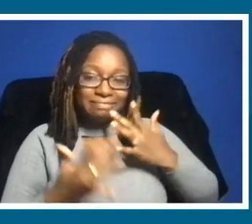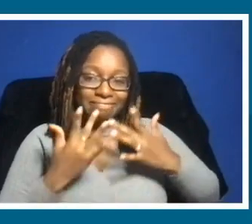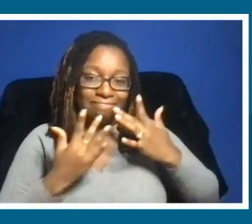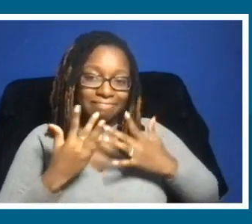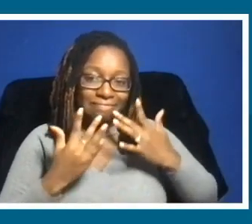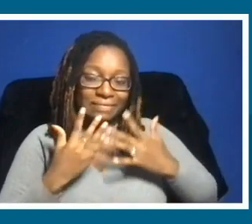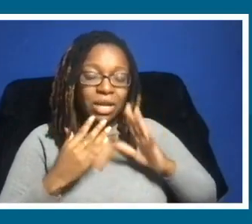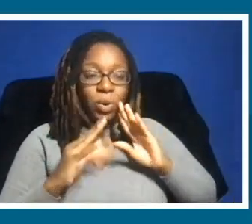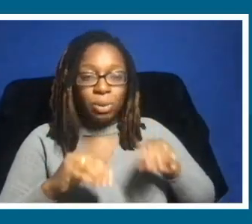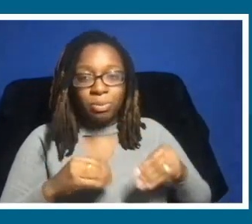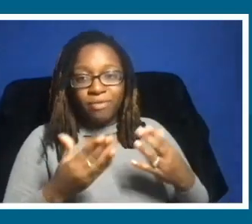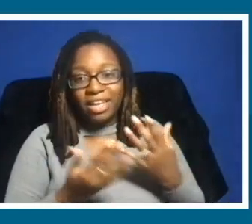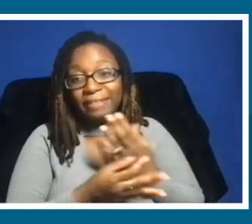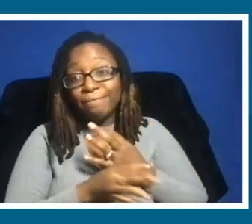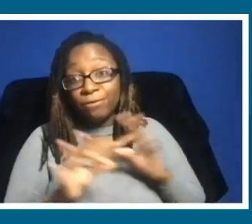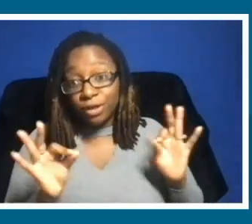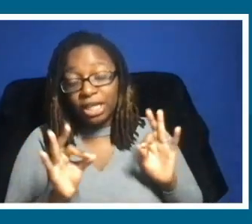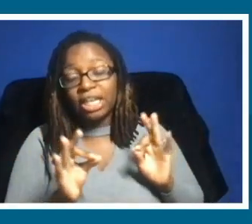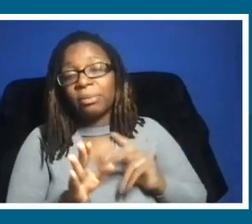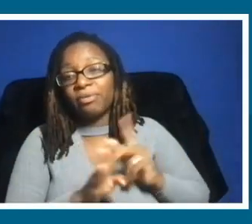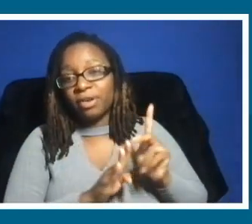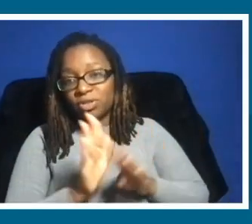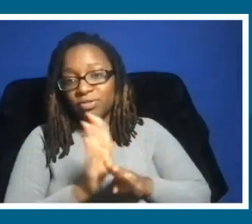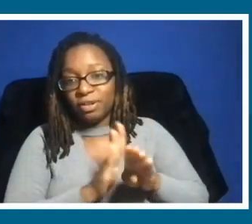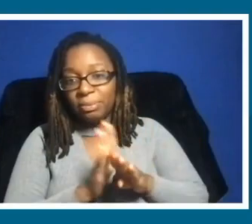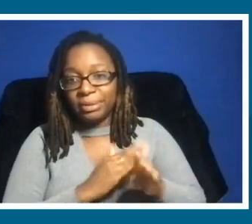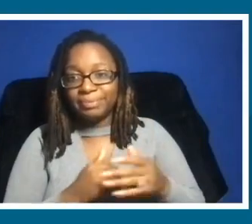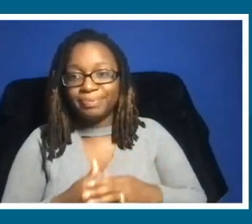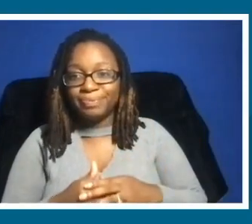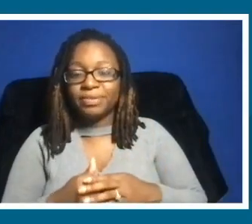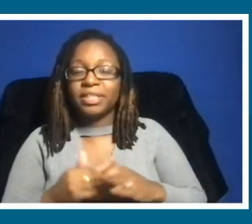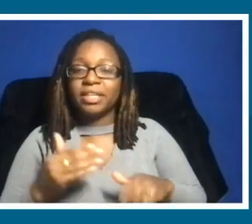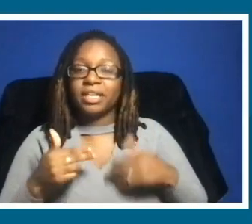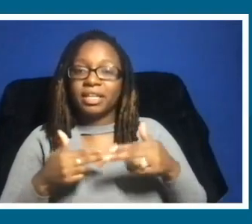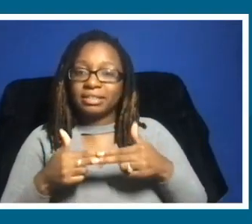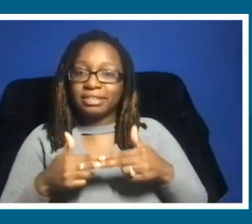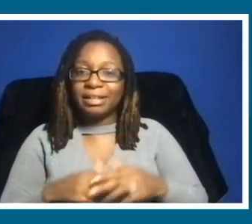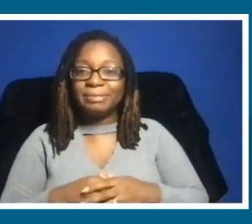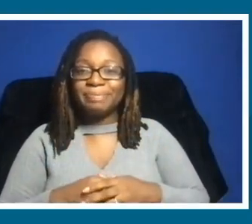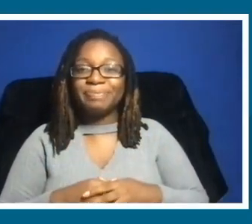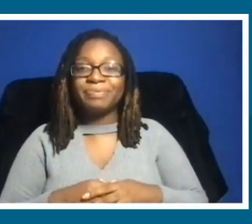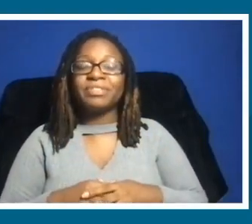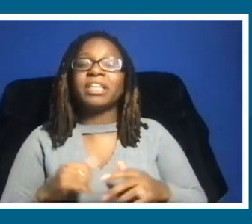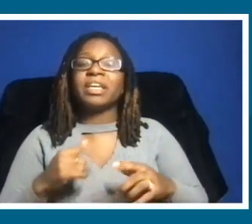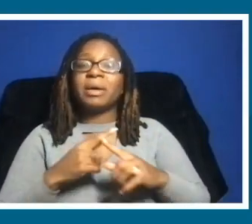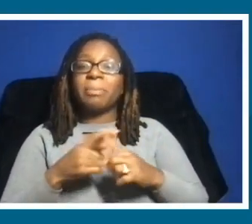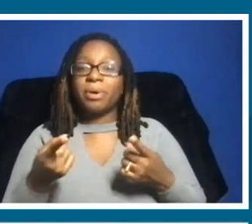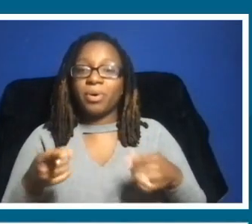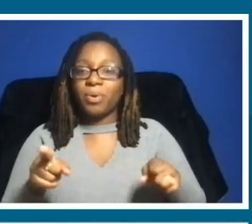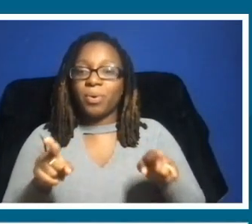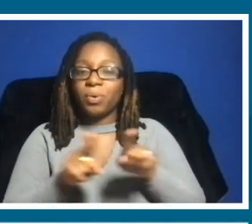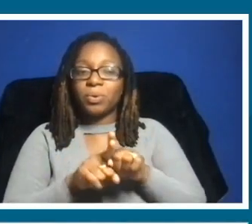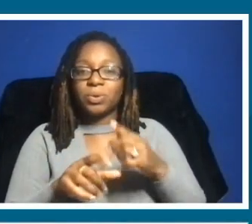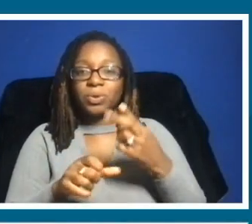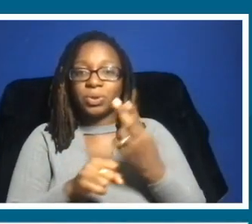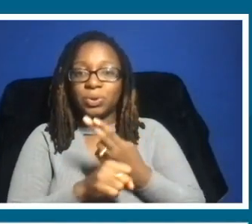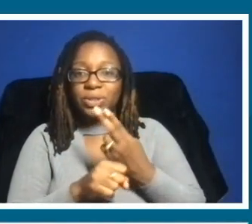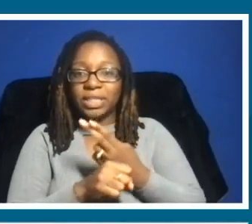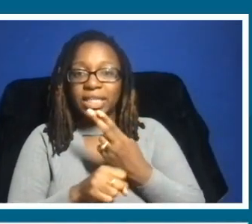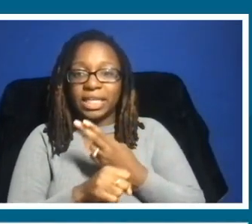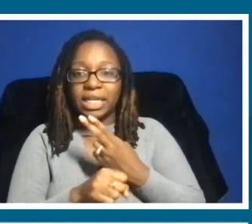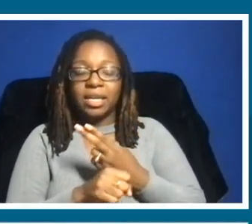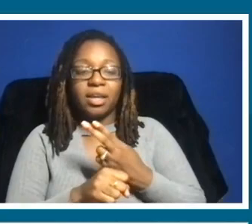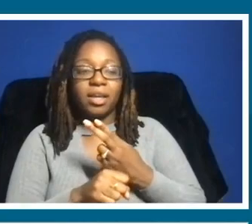professional development. And yes, next slide, please. But also using, since we are based in the